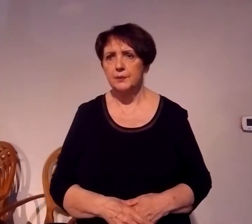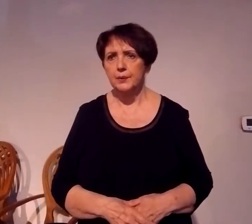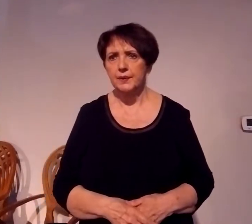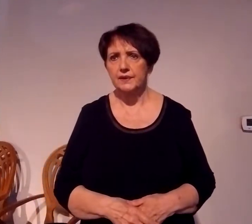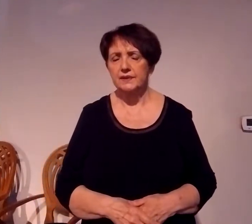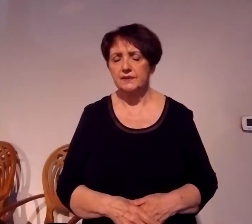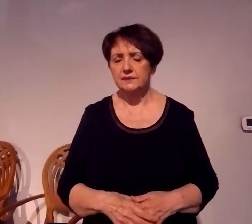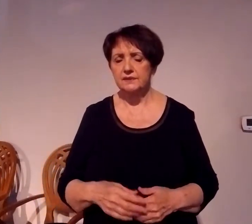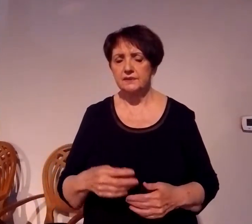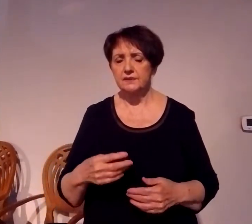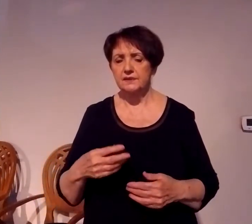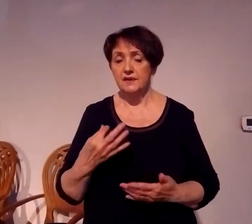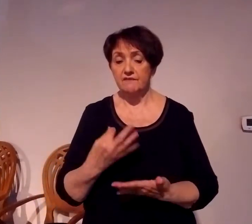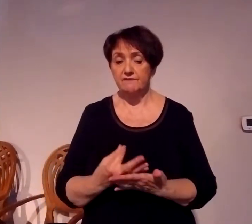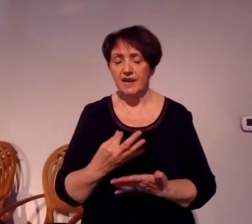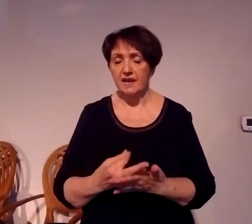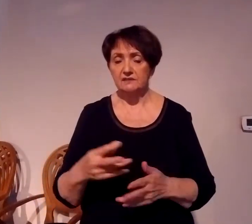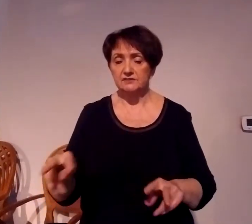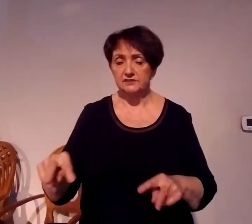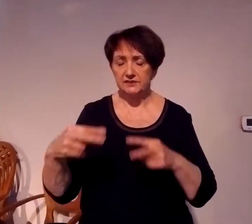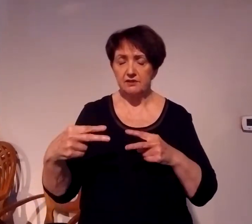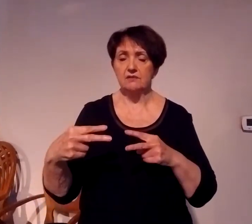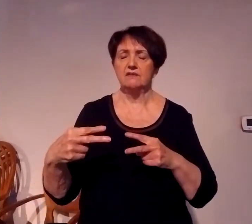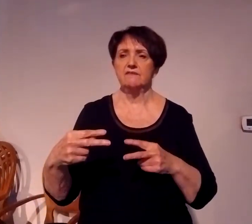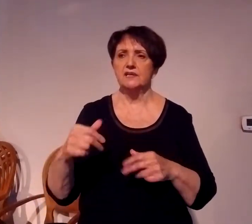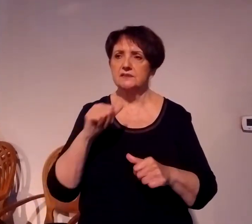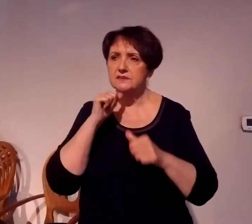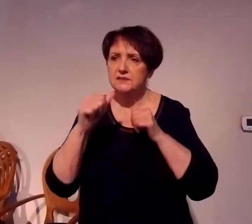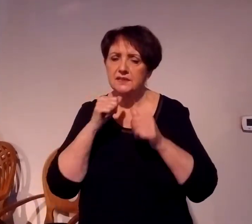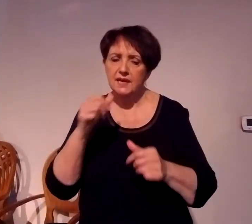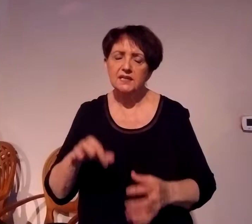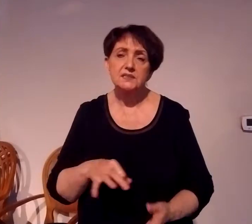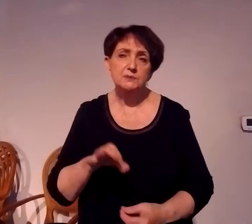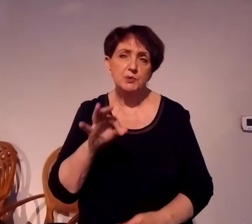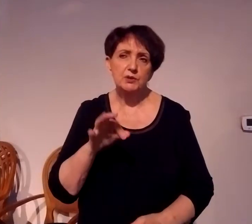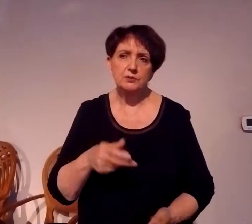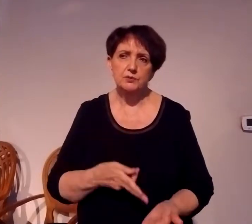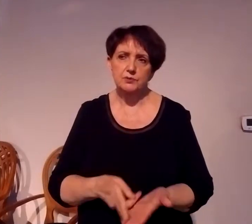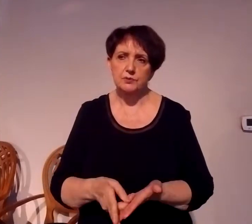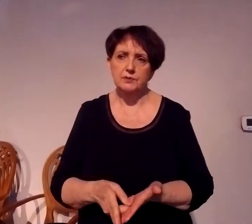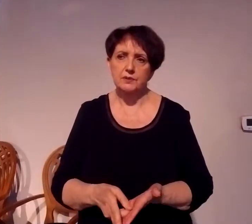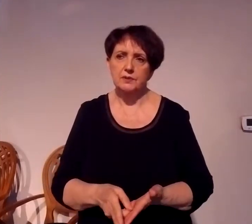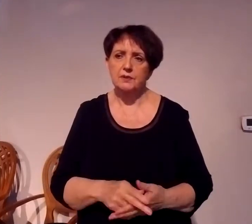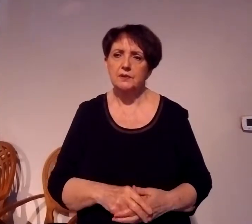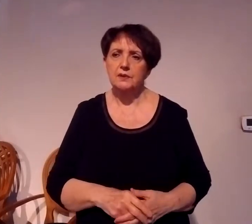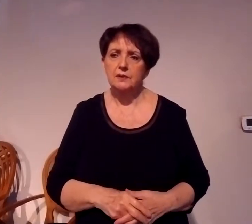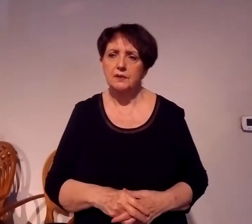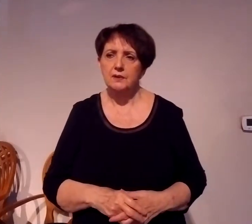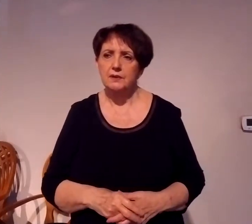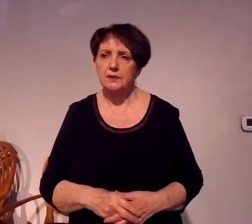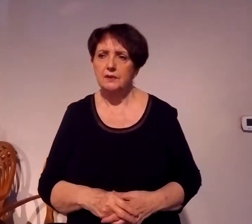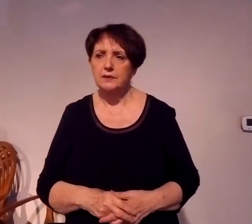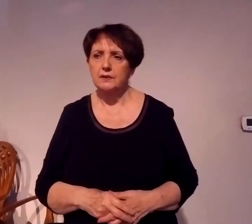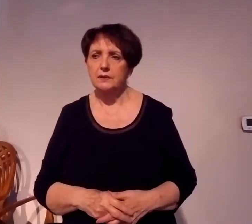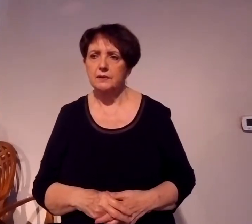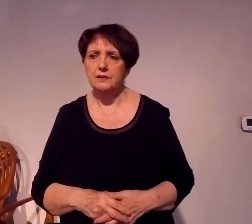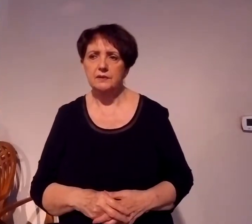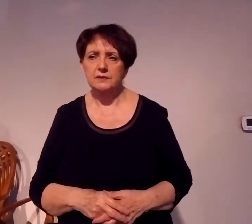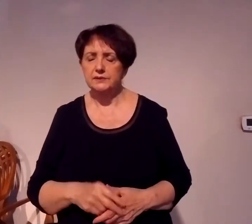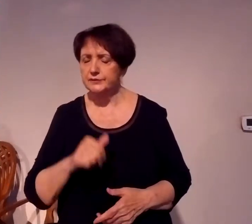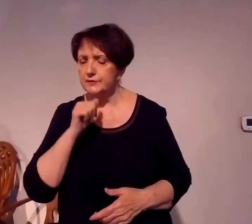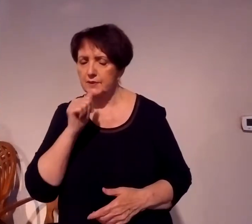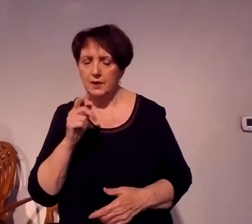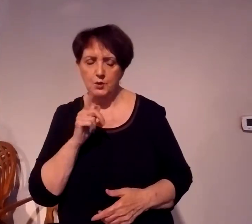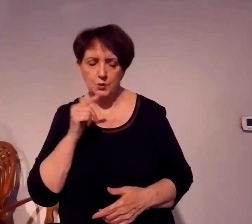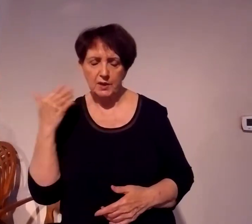stare a fact in the face and deny its spiritual truth. This is not who we